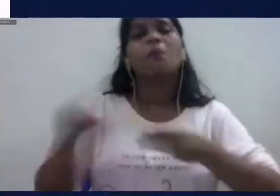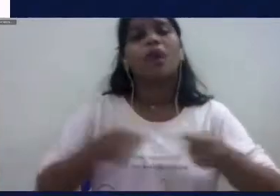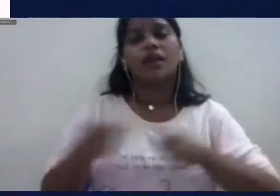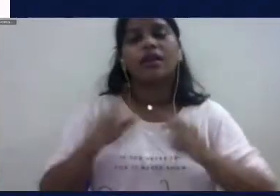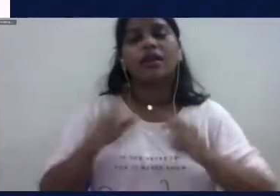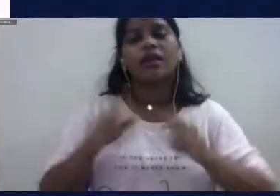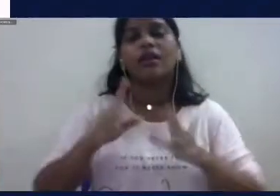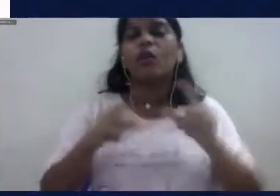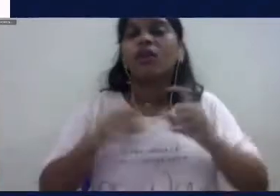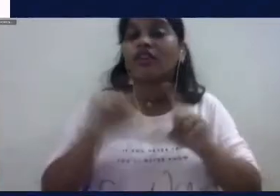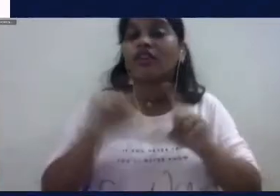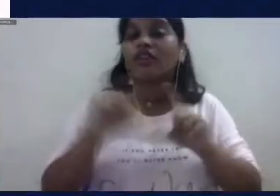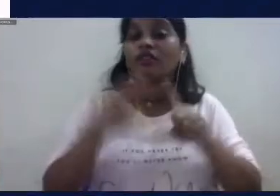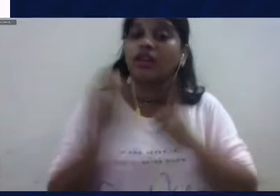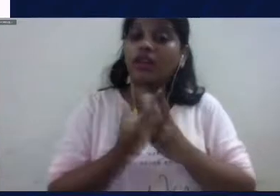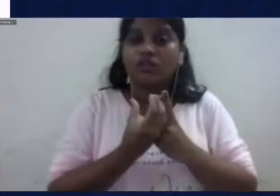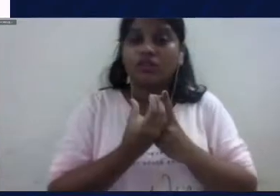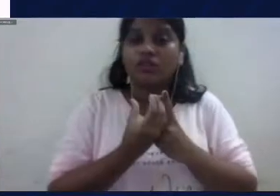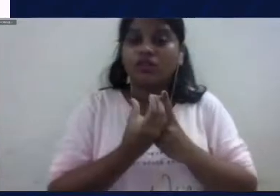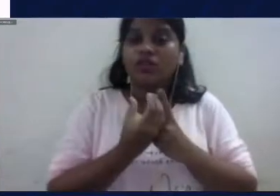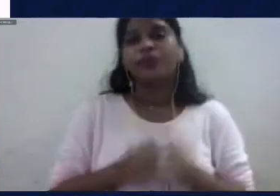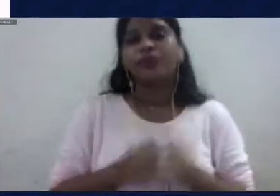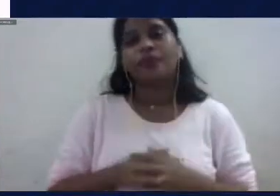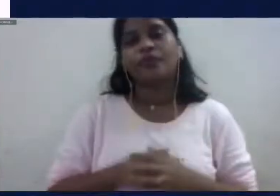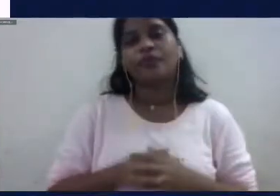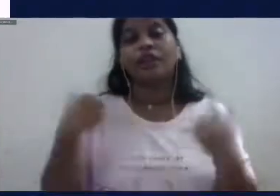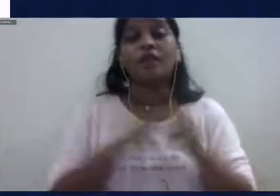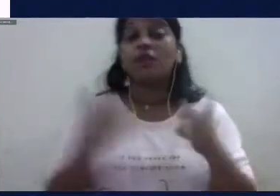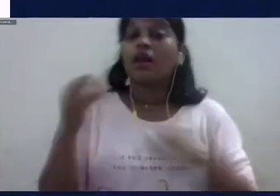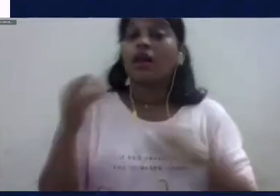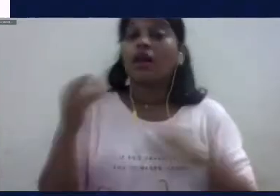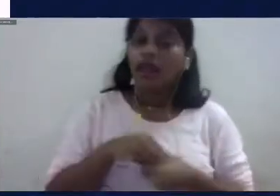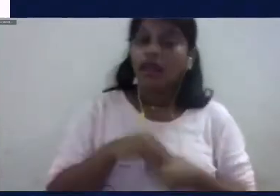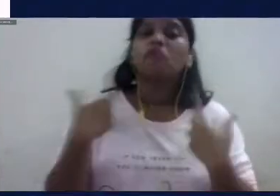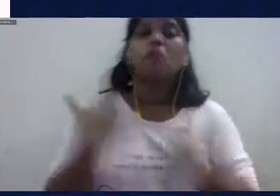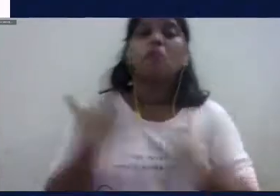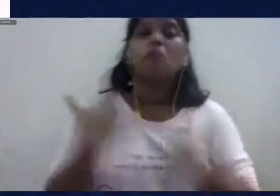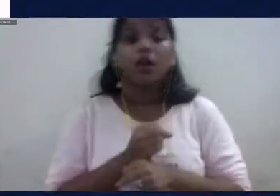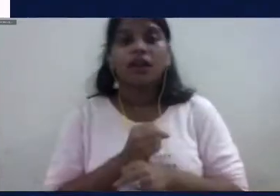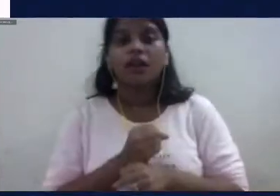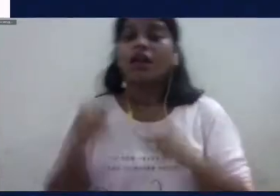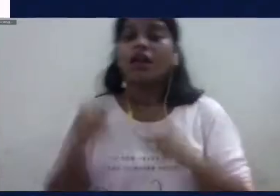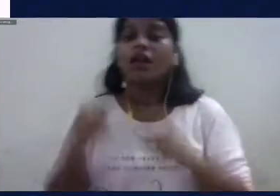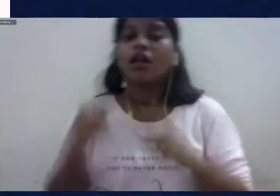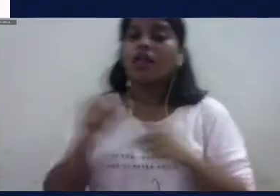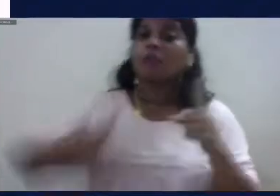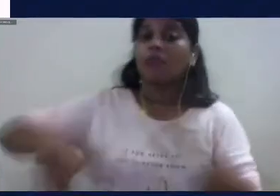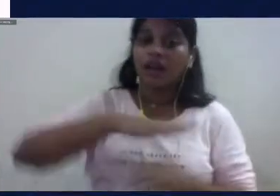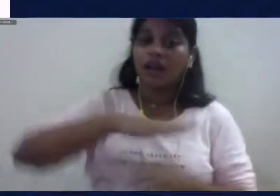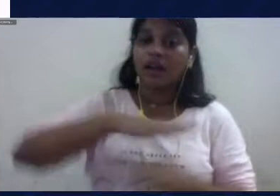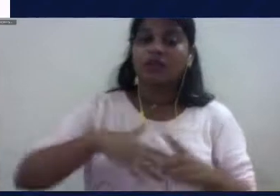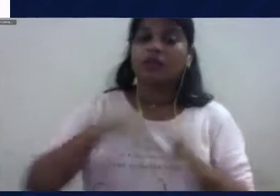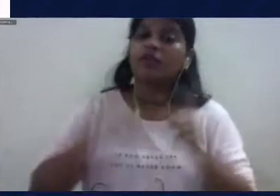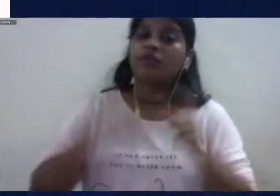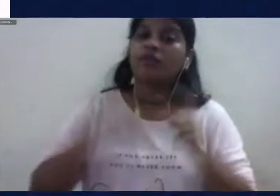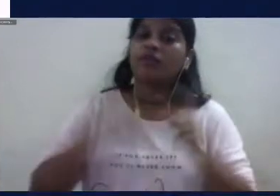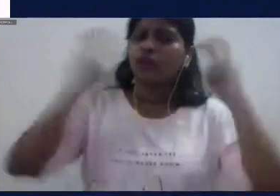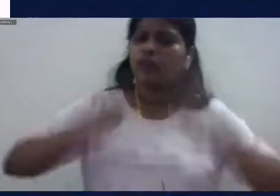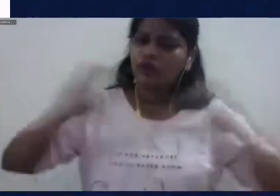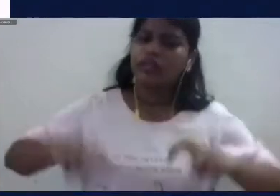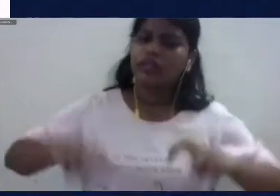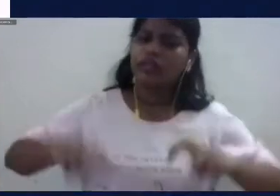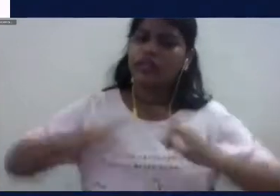kind of culture that we are in and that we are building in, and the planet as well. So we kind of research at all